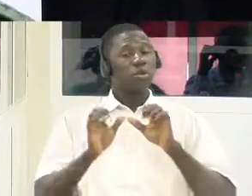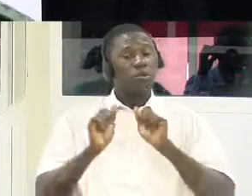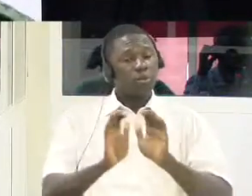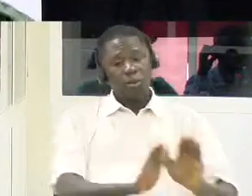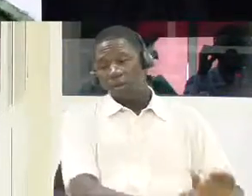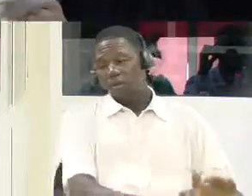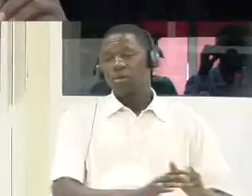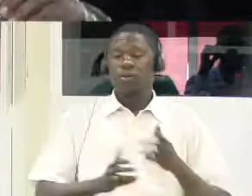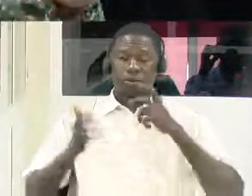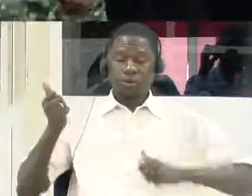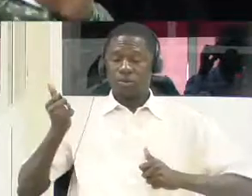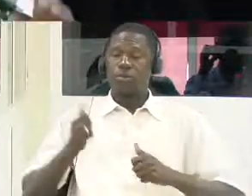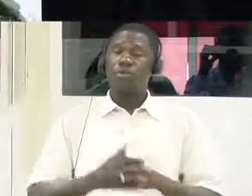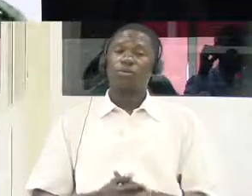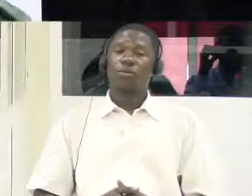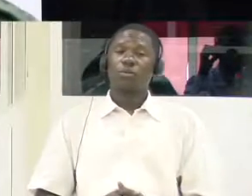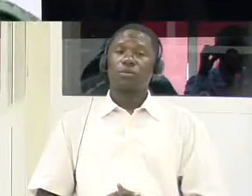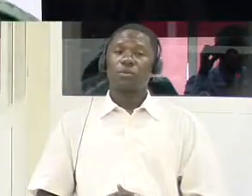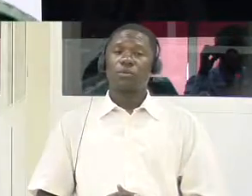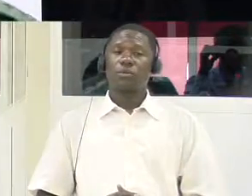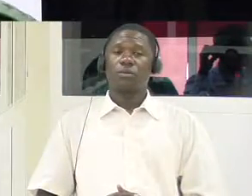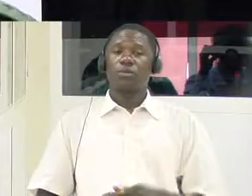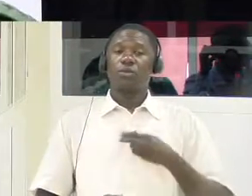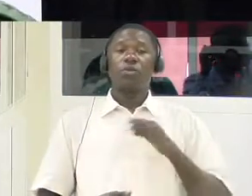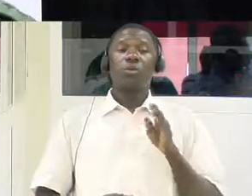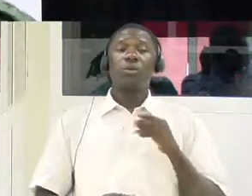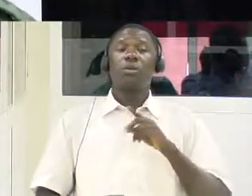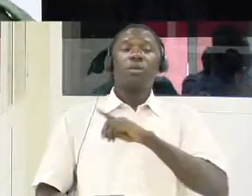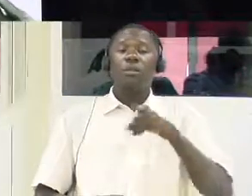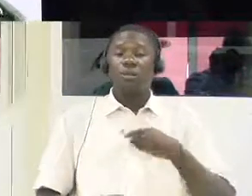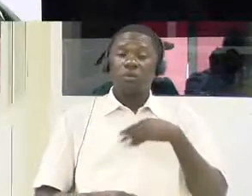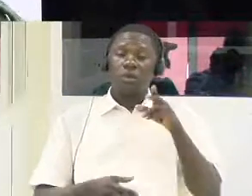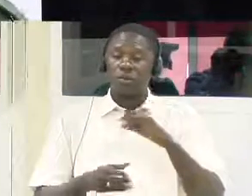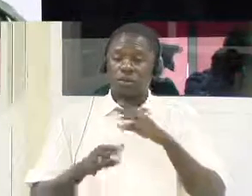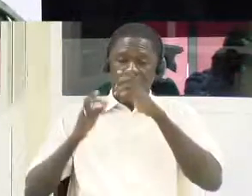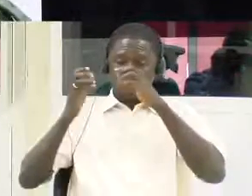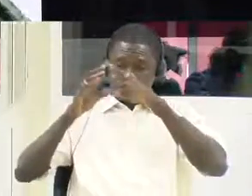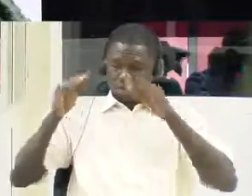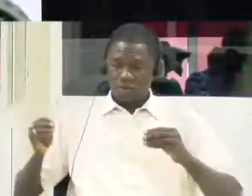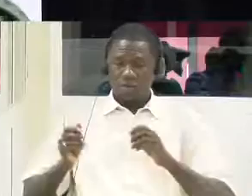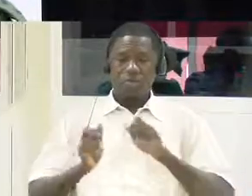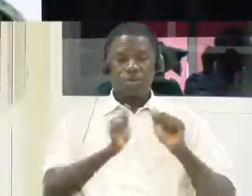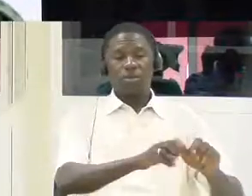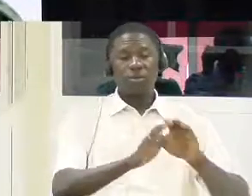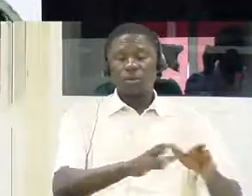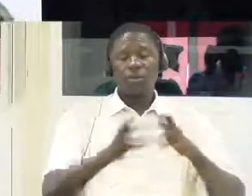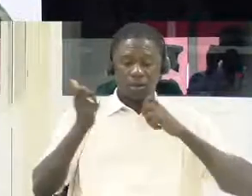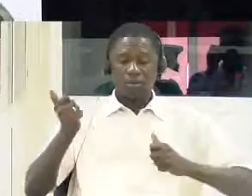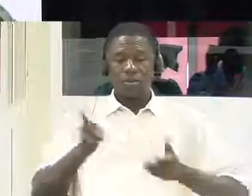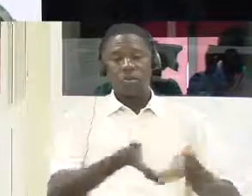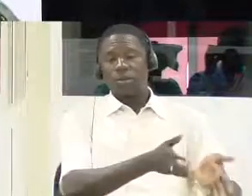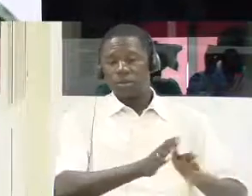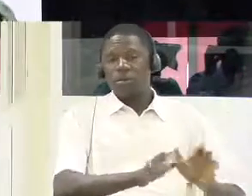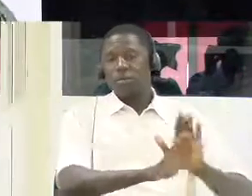So they went to the ante room to place their weapons. I turned, my orderly was walking behind me. He's